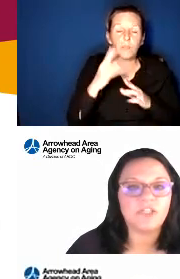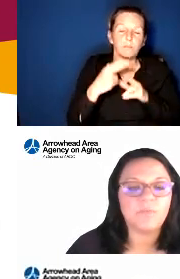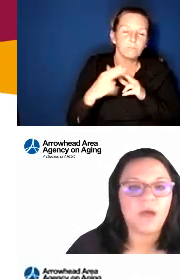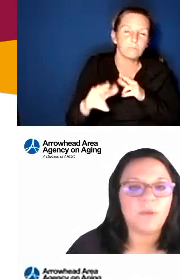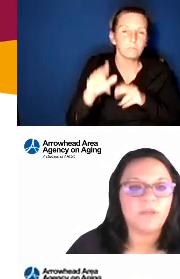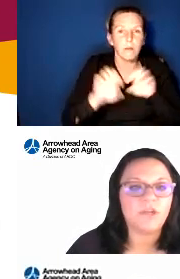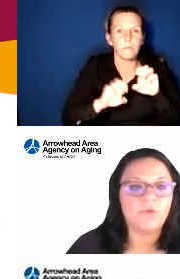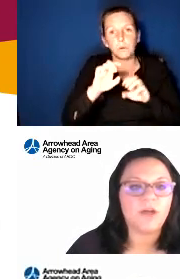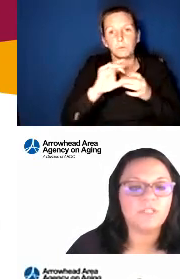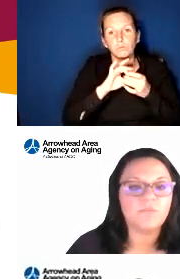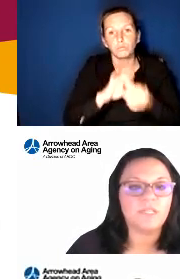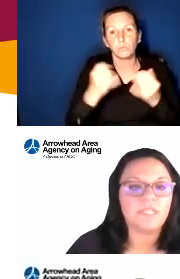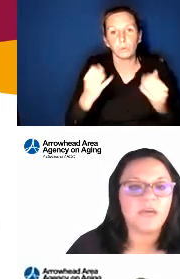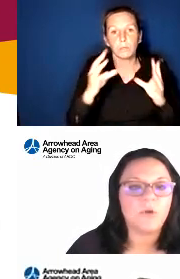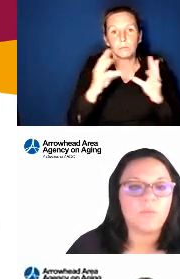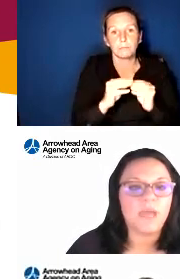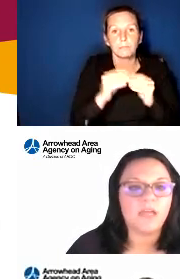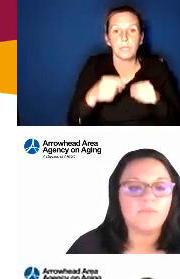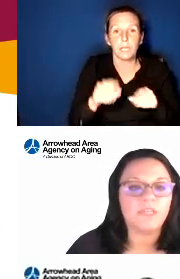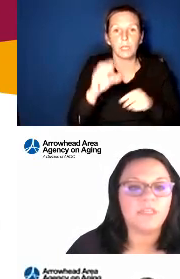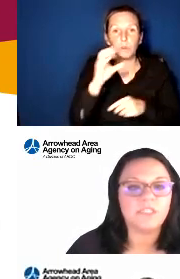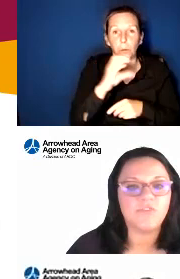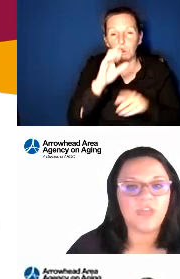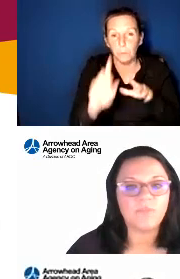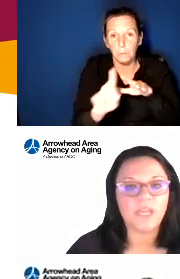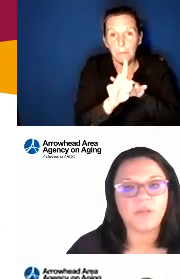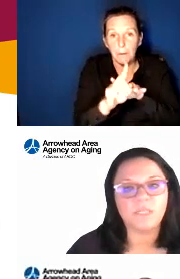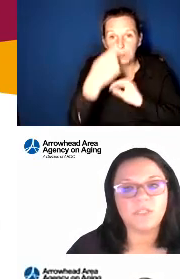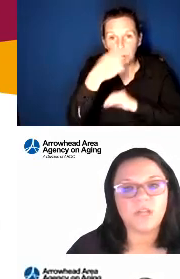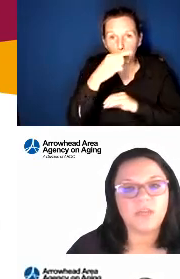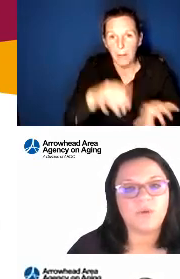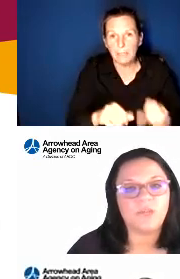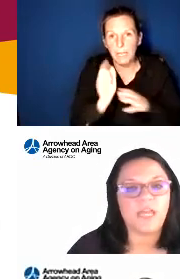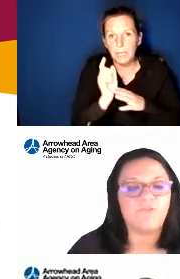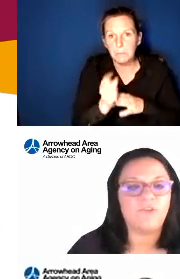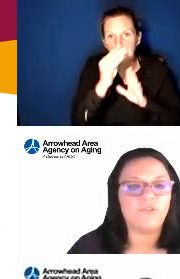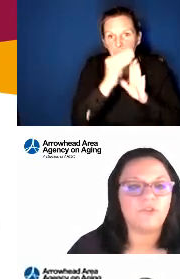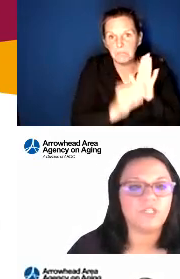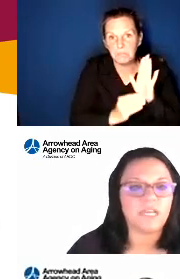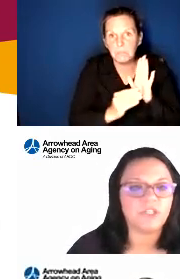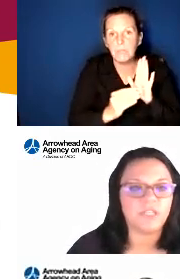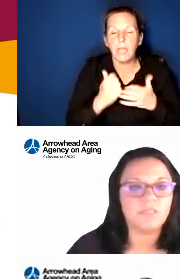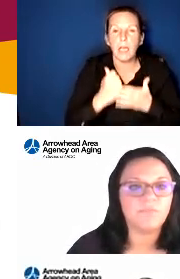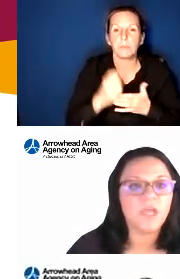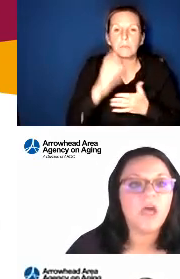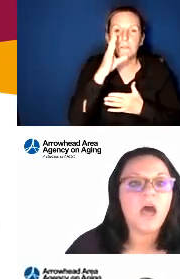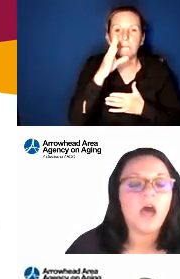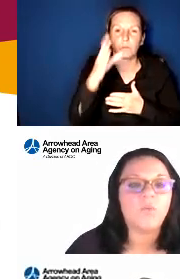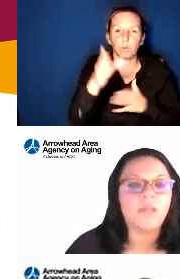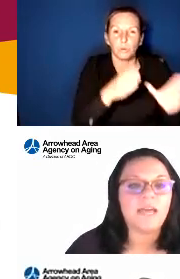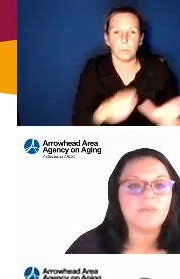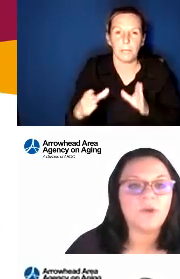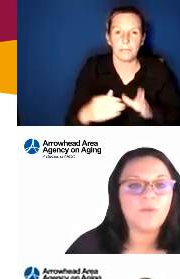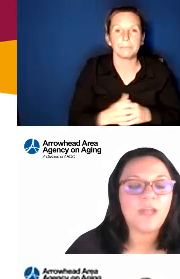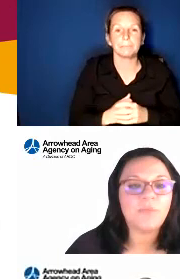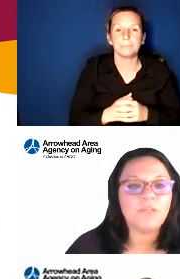today's session pop up in your browser. Please take a moment and complete the survey. It helps us greatly when planning for future sessions.